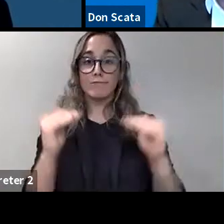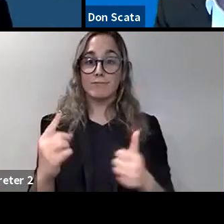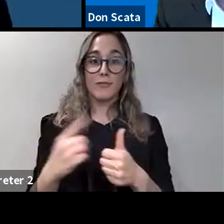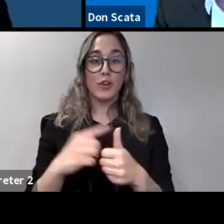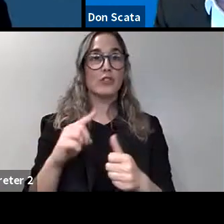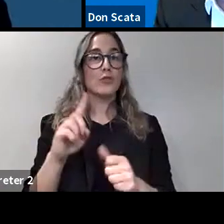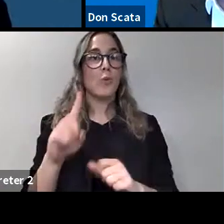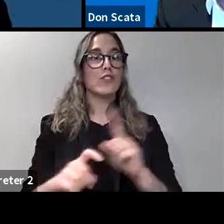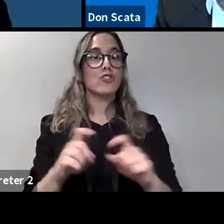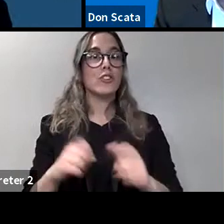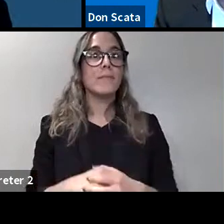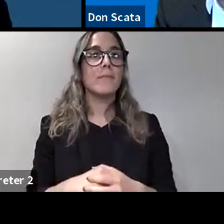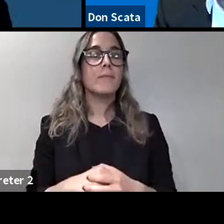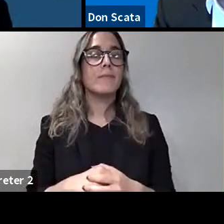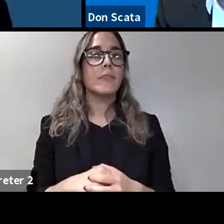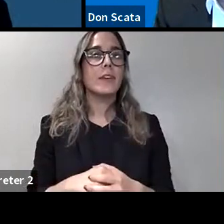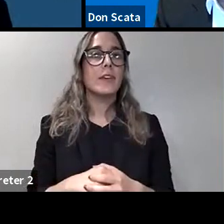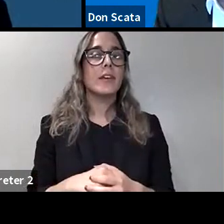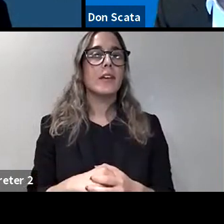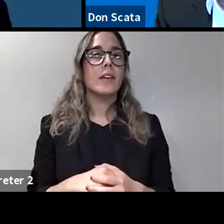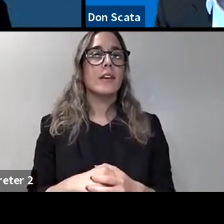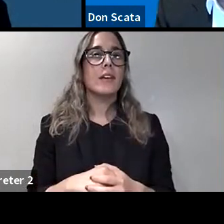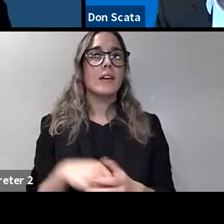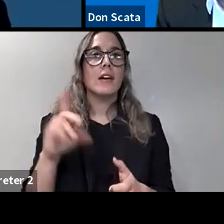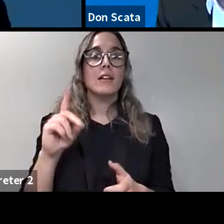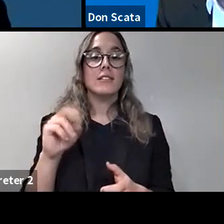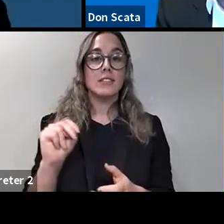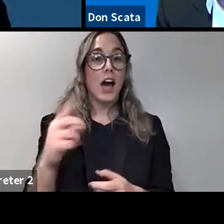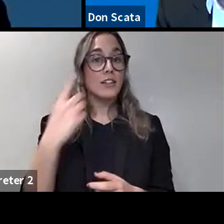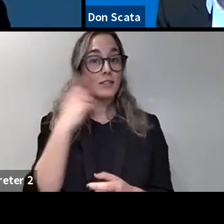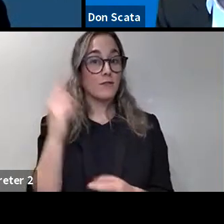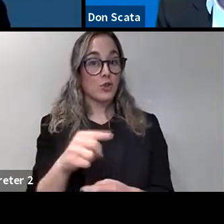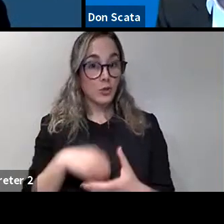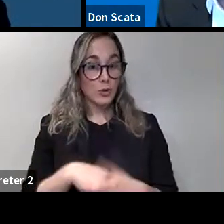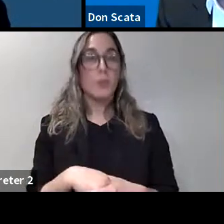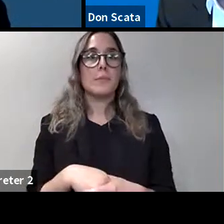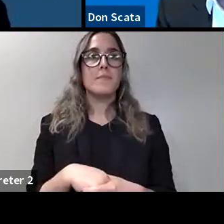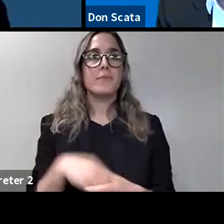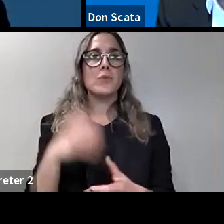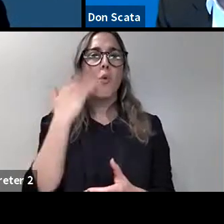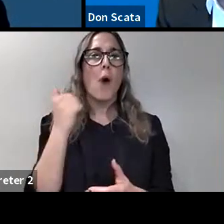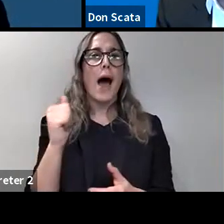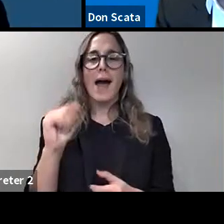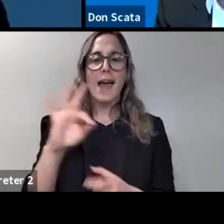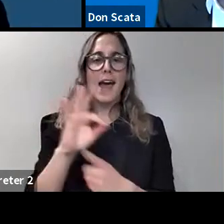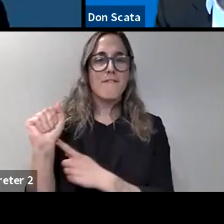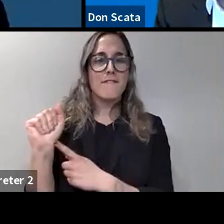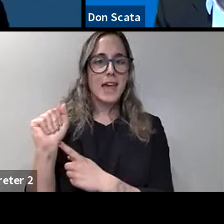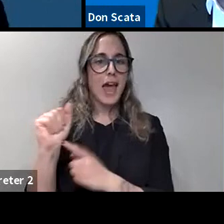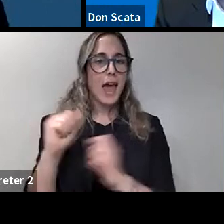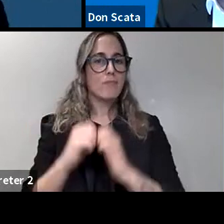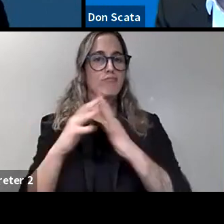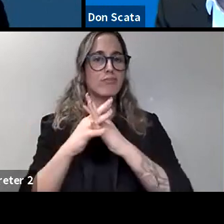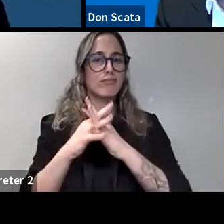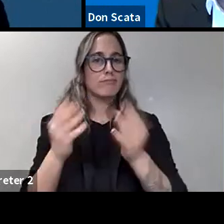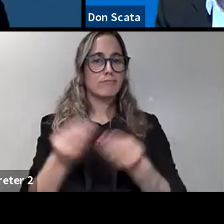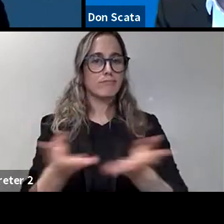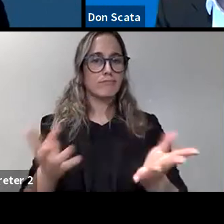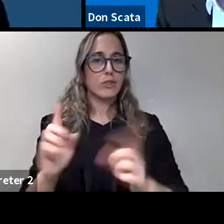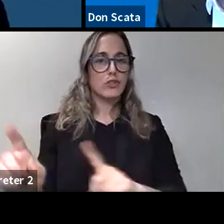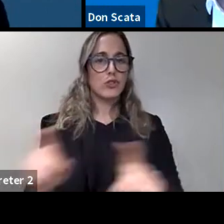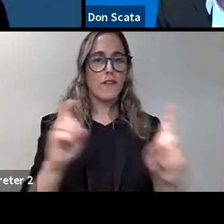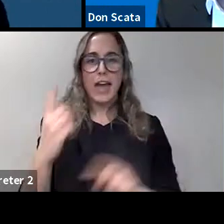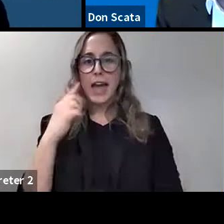question. So Don, this question is for you. Why did the FAA conduct the Neighborhood